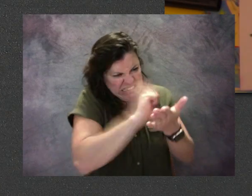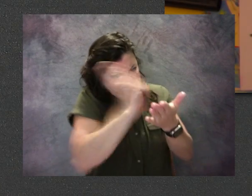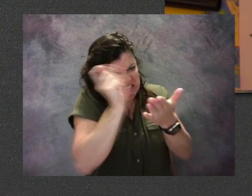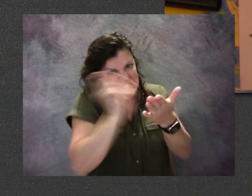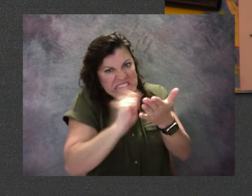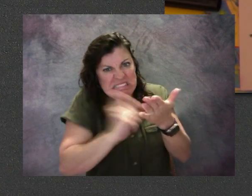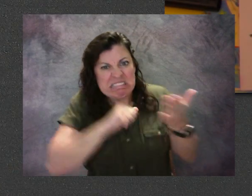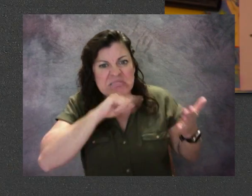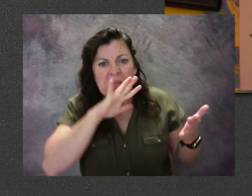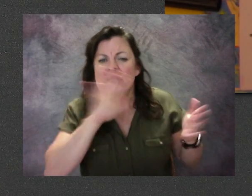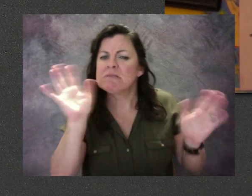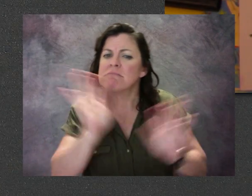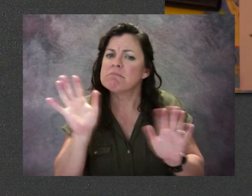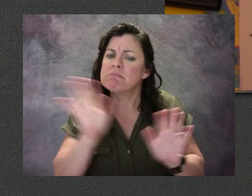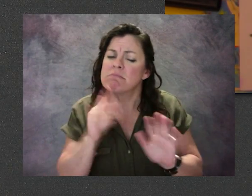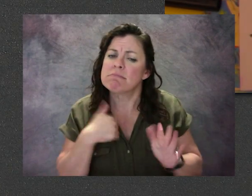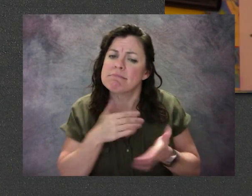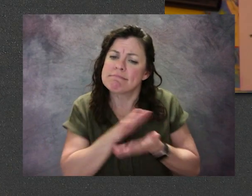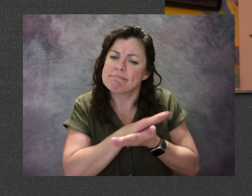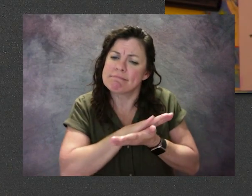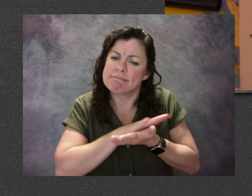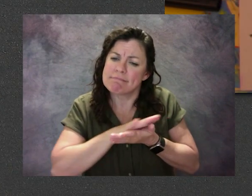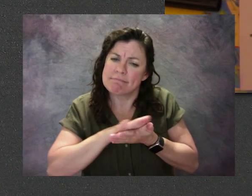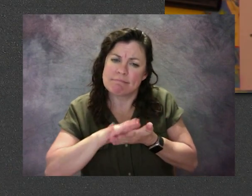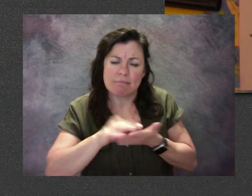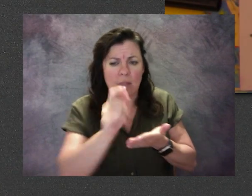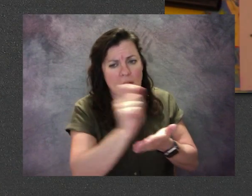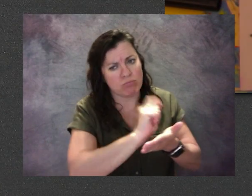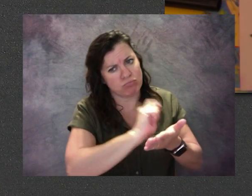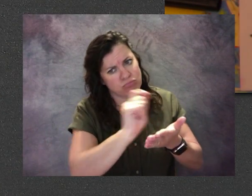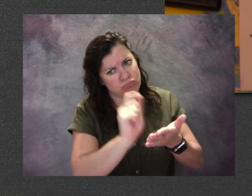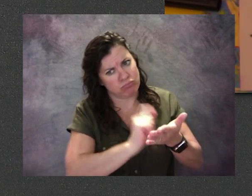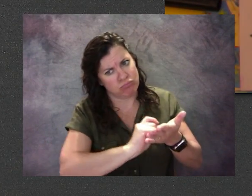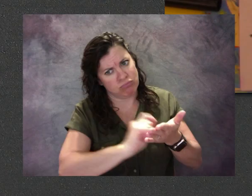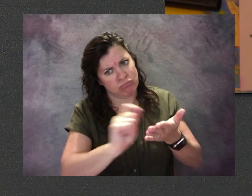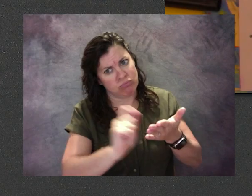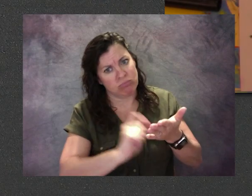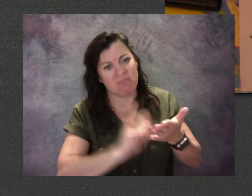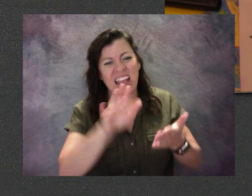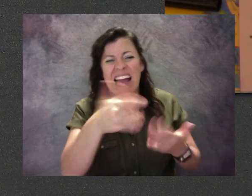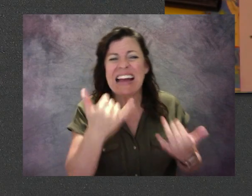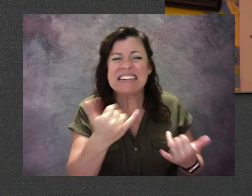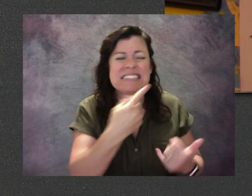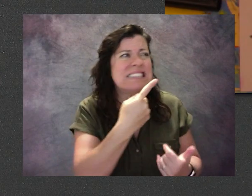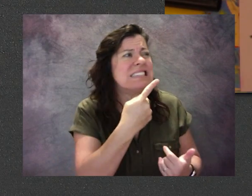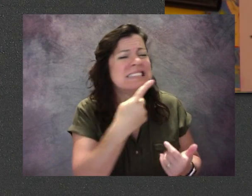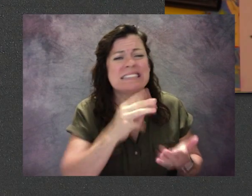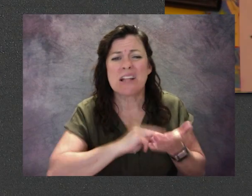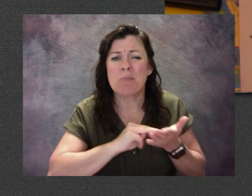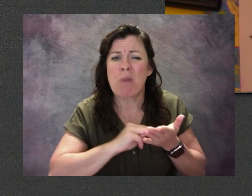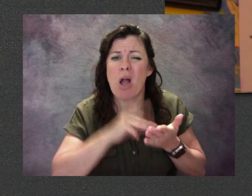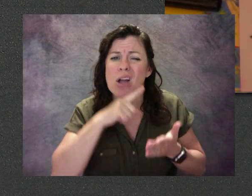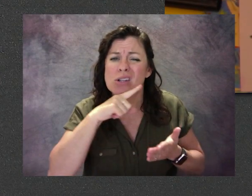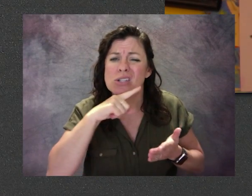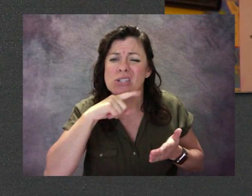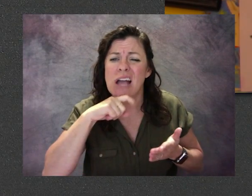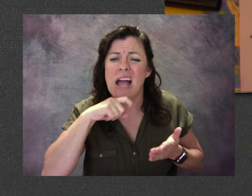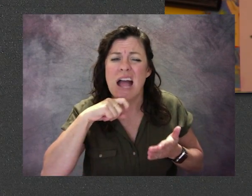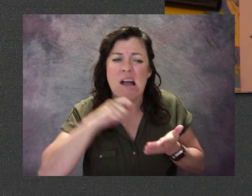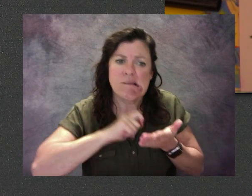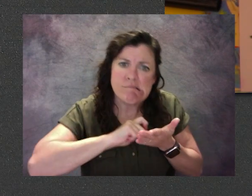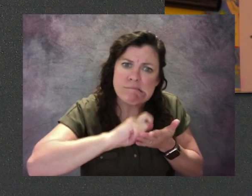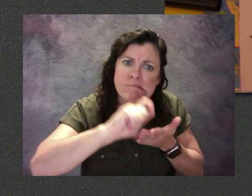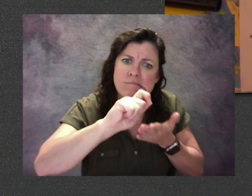Now, if you want to turn these markers into paint, like I'm noticing my marker line is kind of